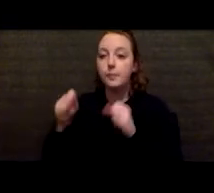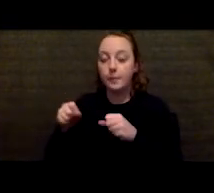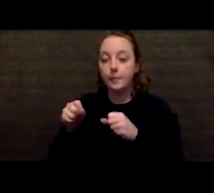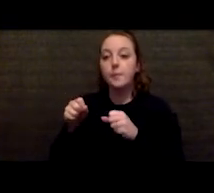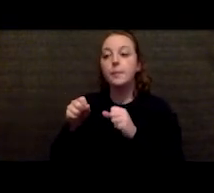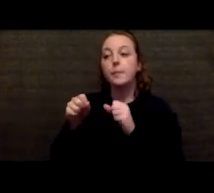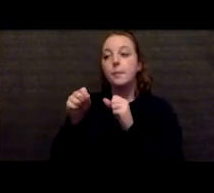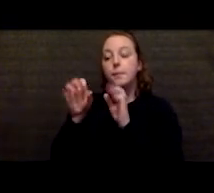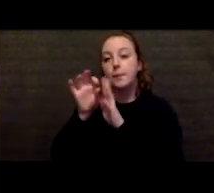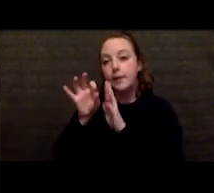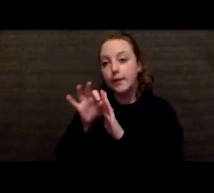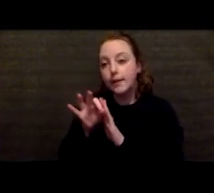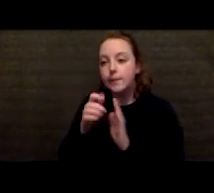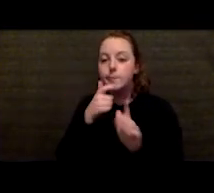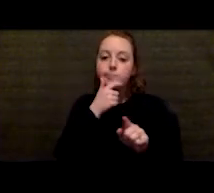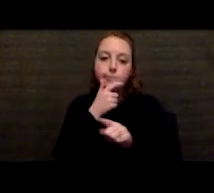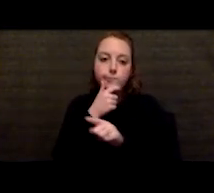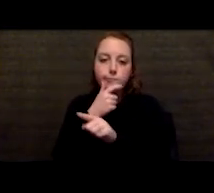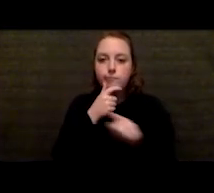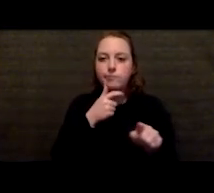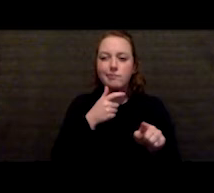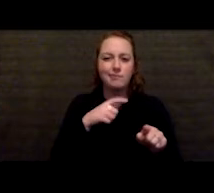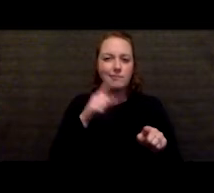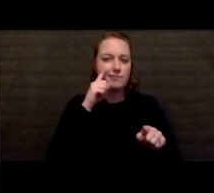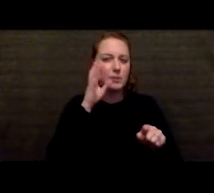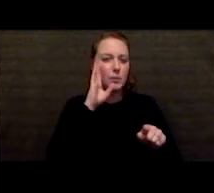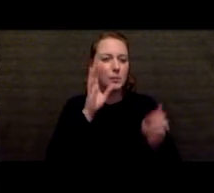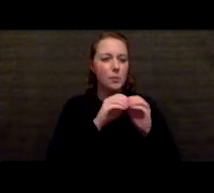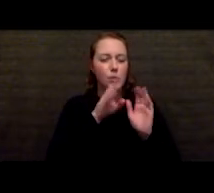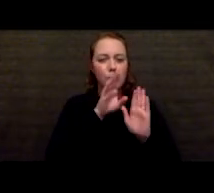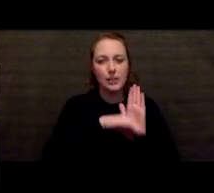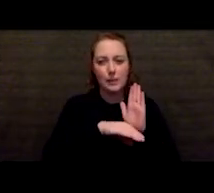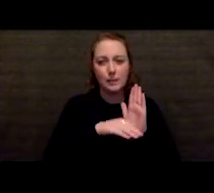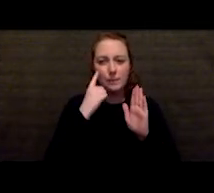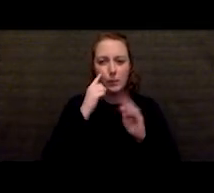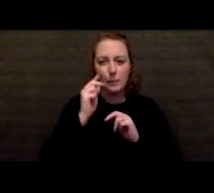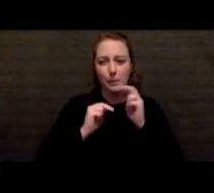things. Yeah, but it seems like it'd just be a lot cheaper to build a new building.